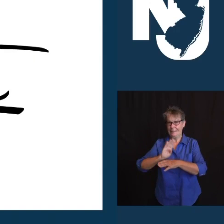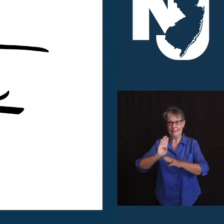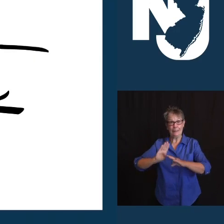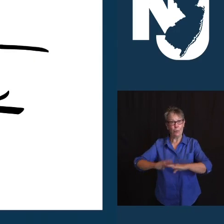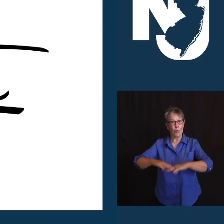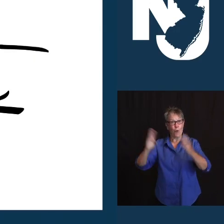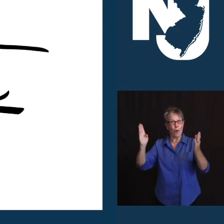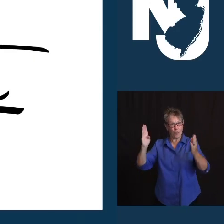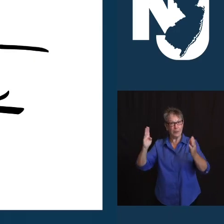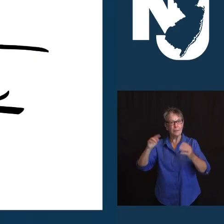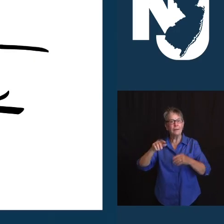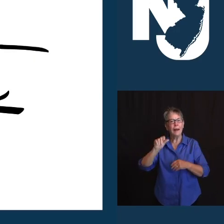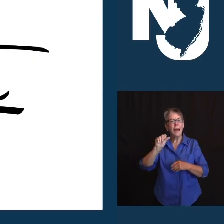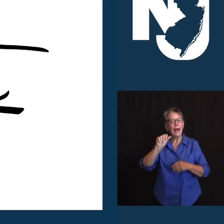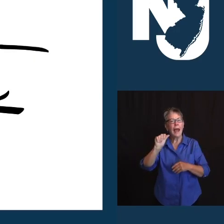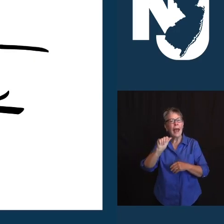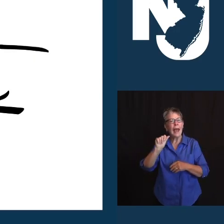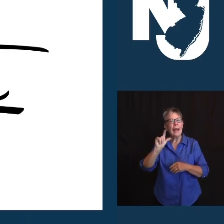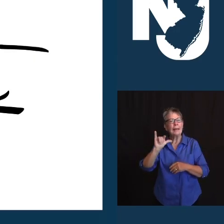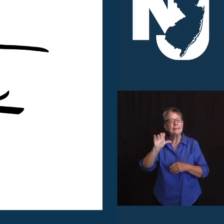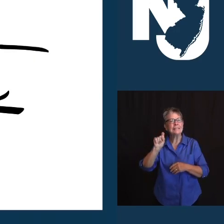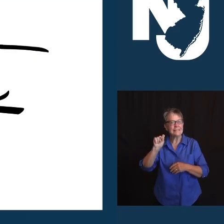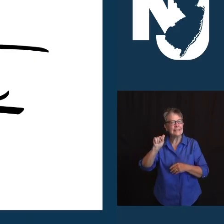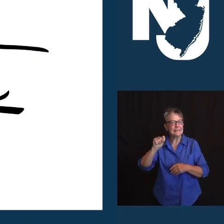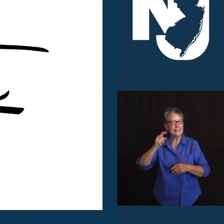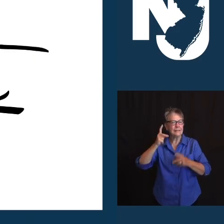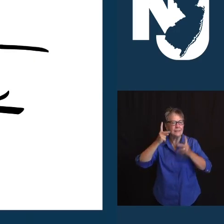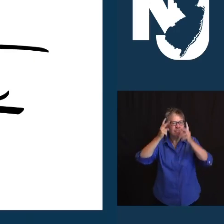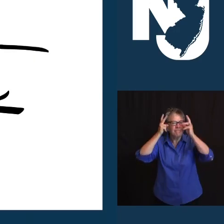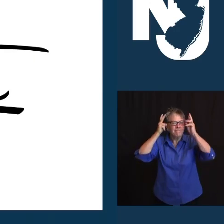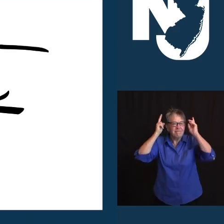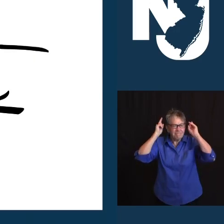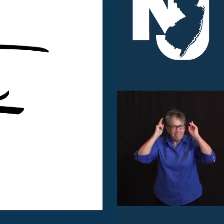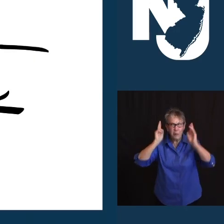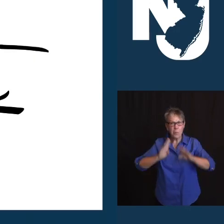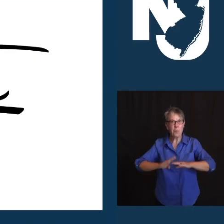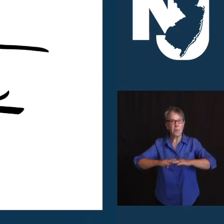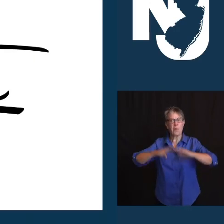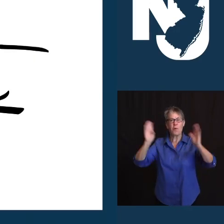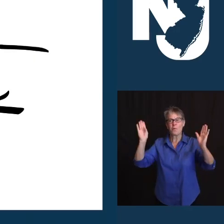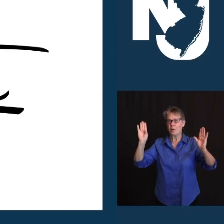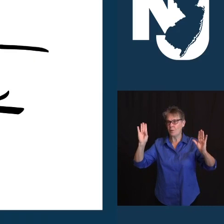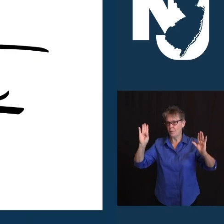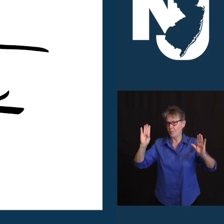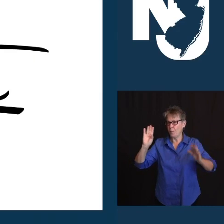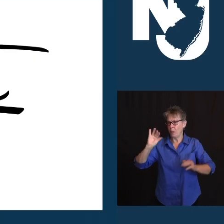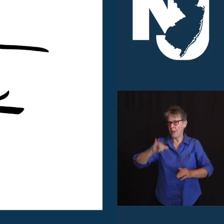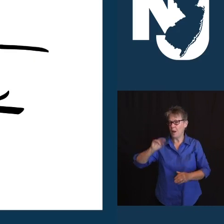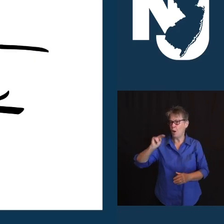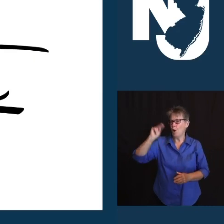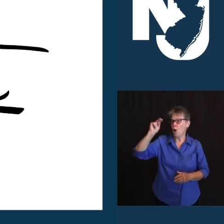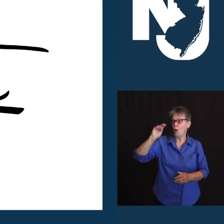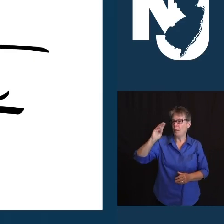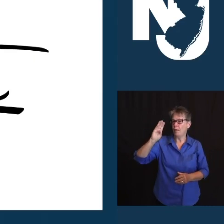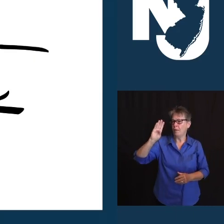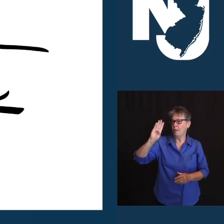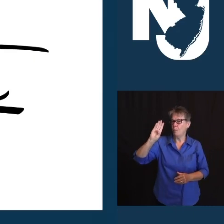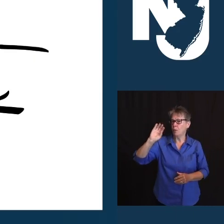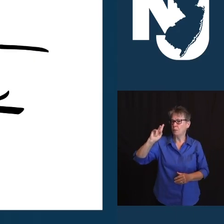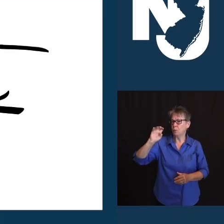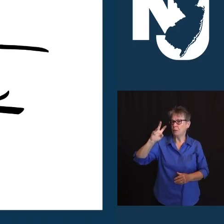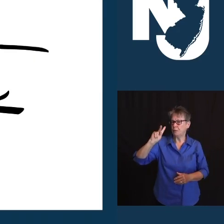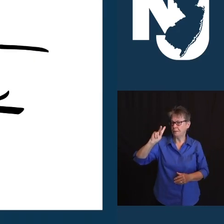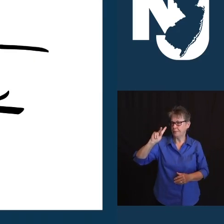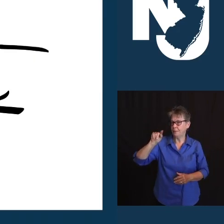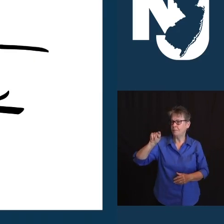They're in North Brunswick. This 2-year-old small business got its name from its founders, Anna Plahowski